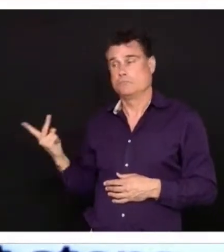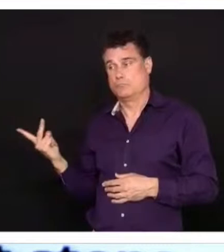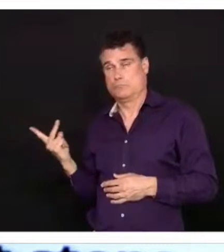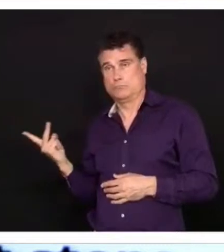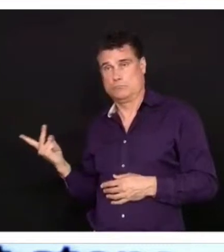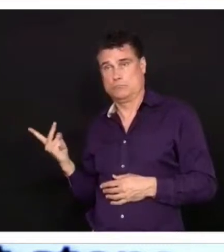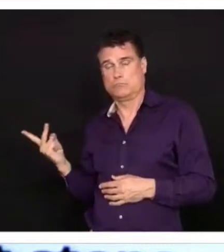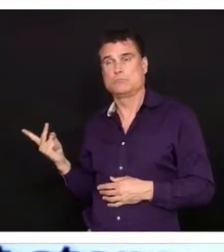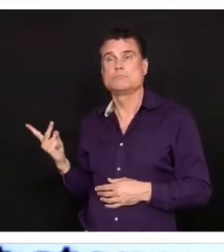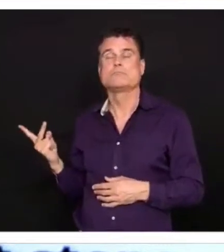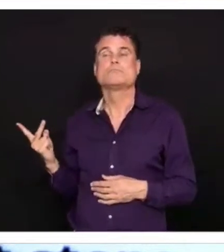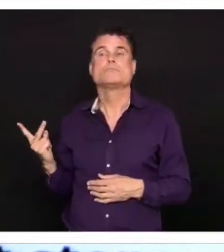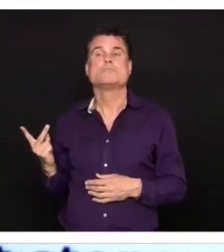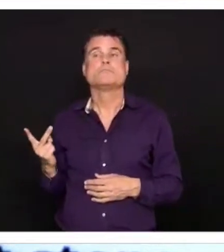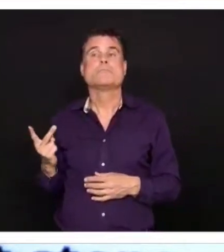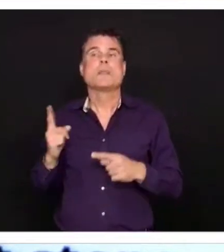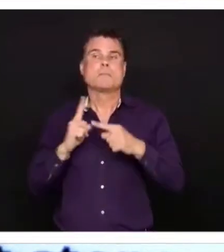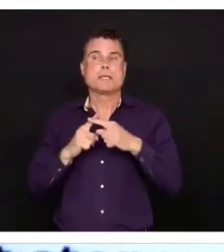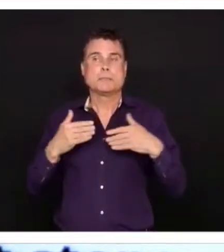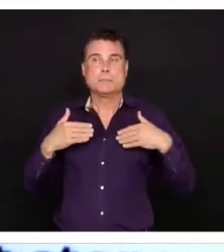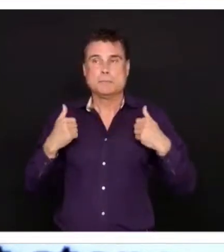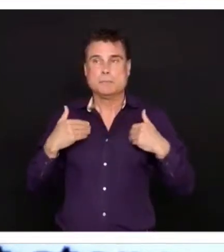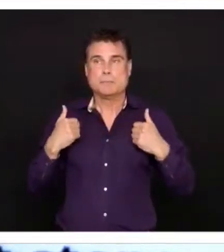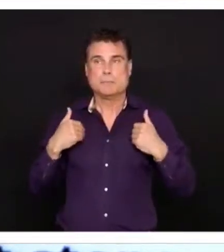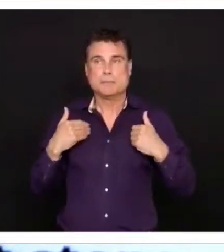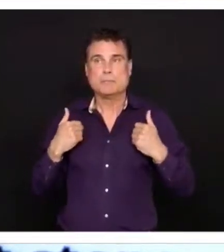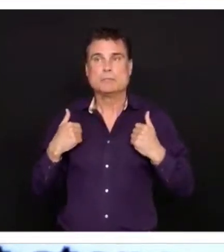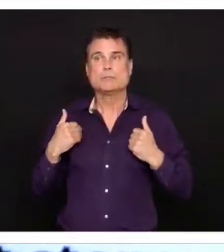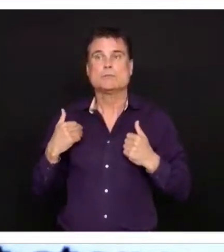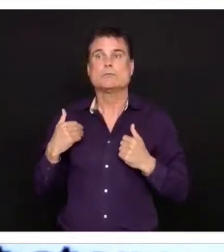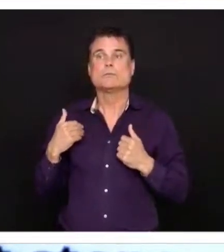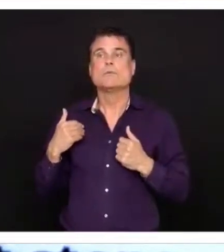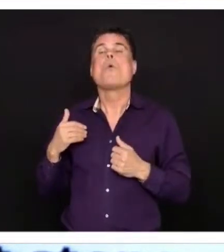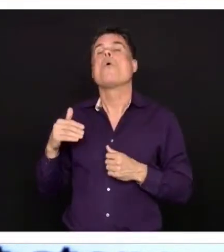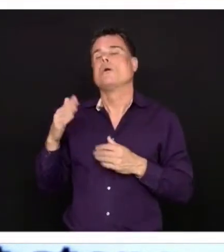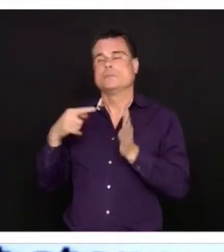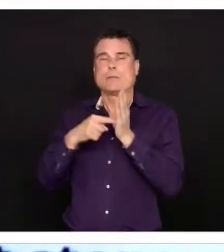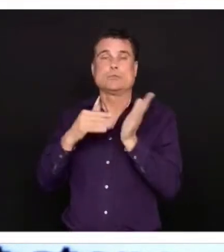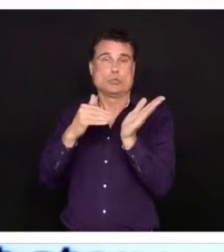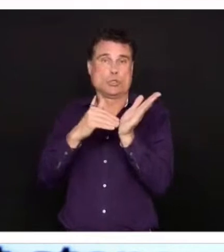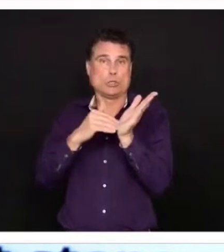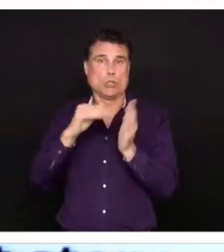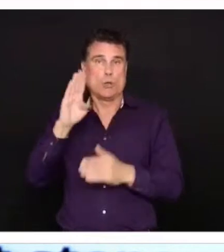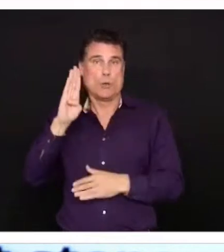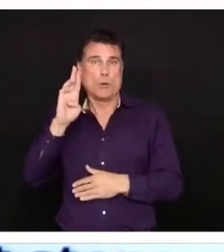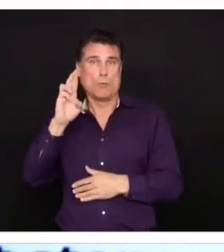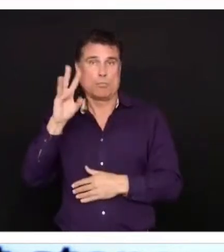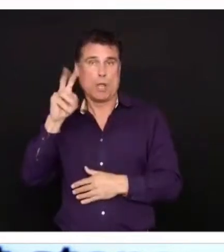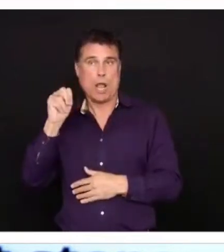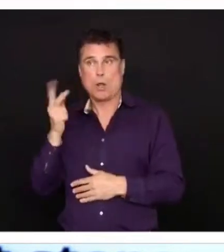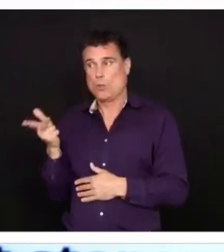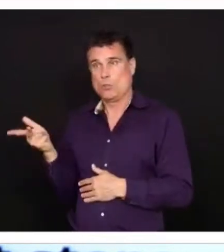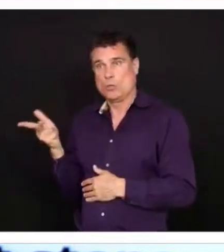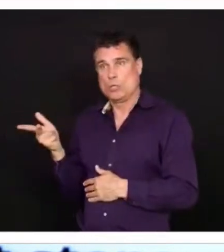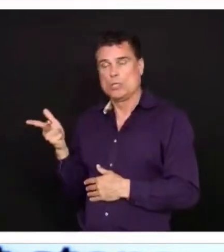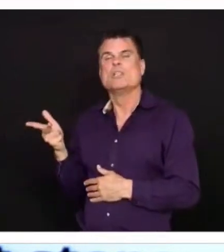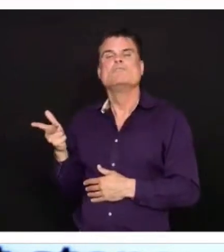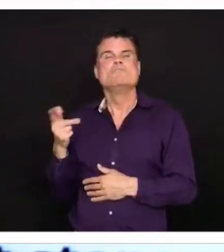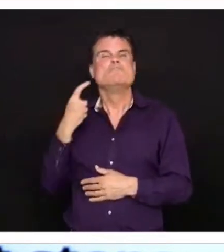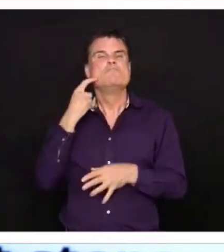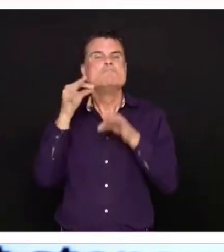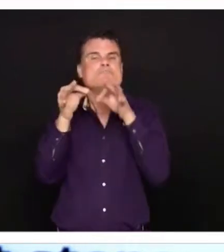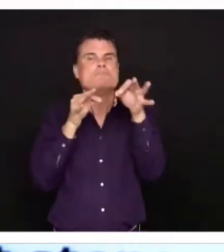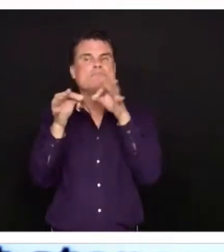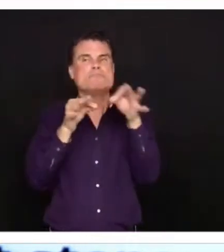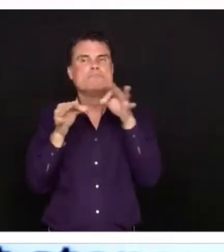here, and some fear, of course, as there continues to be. The hope is obvious. It's in the work that